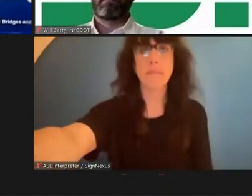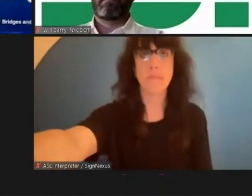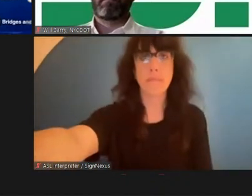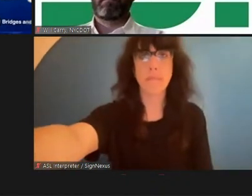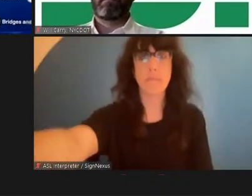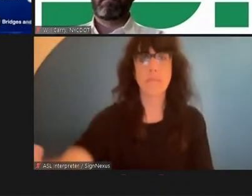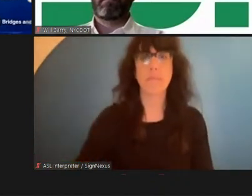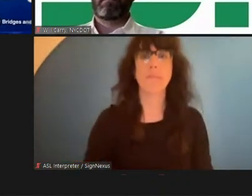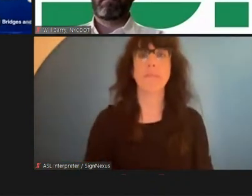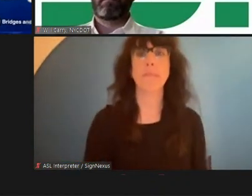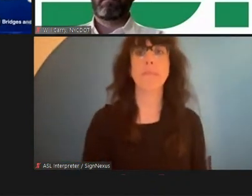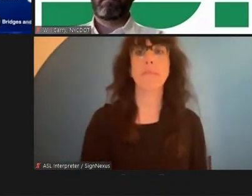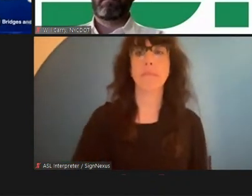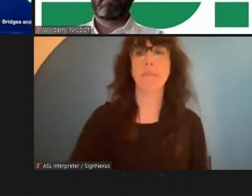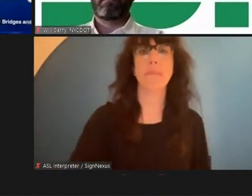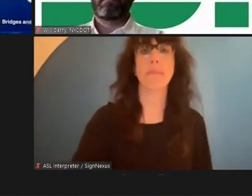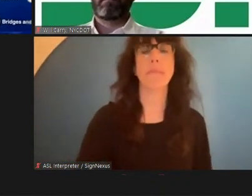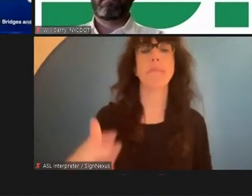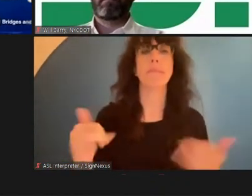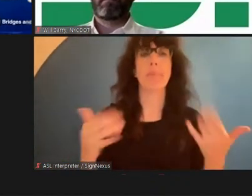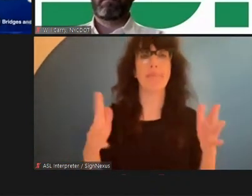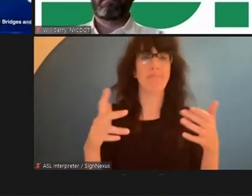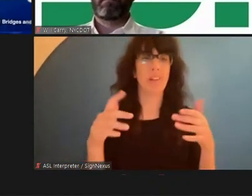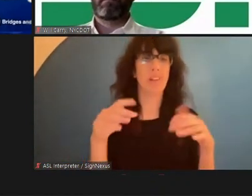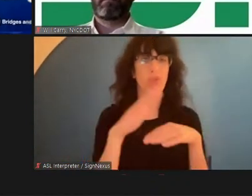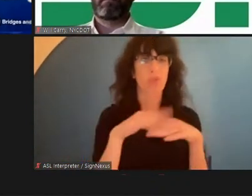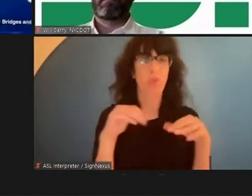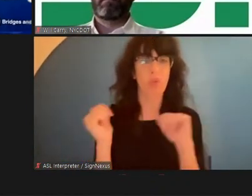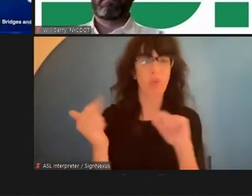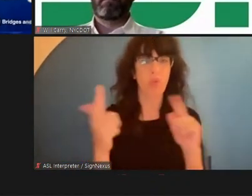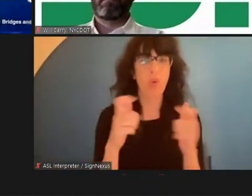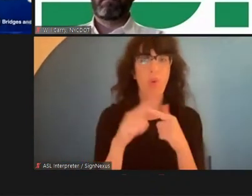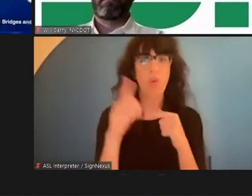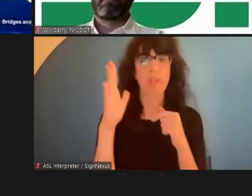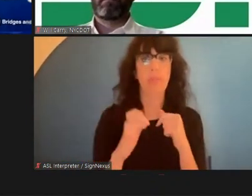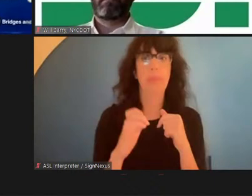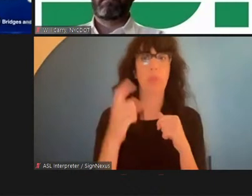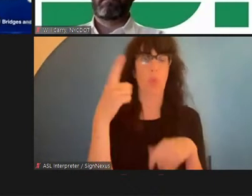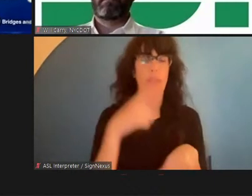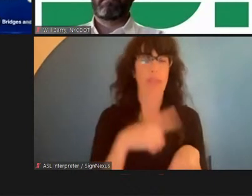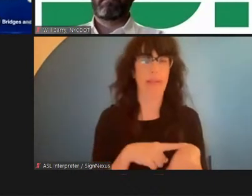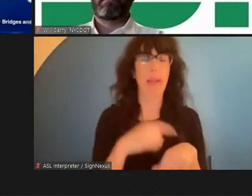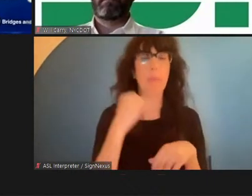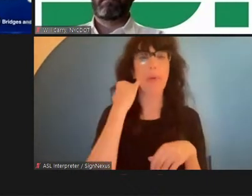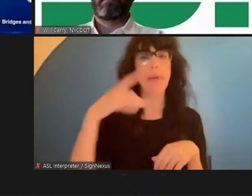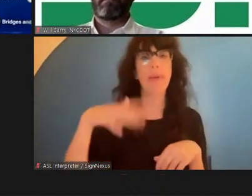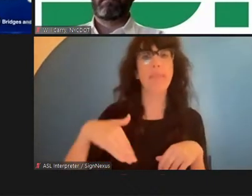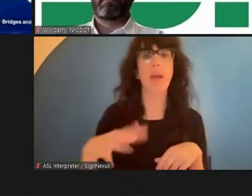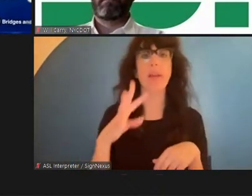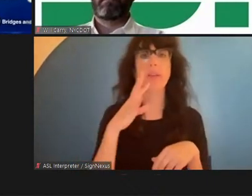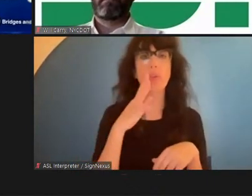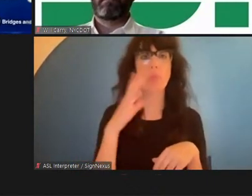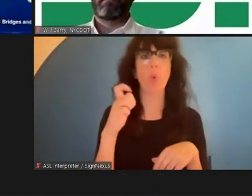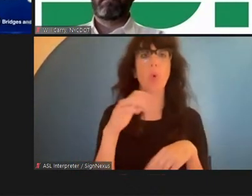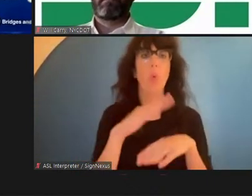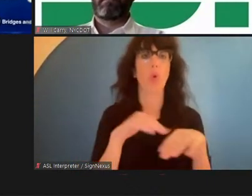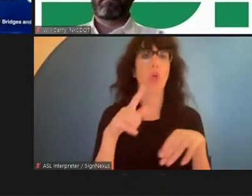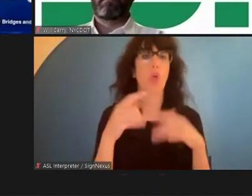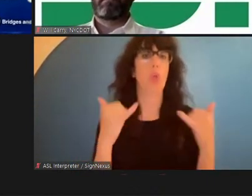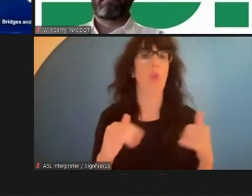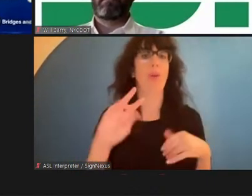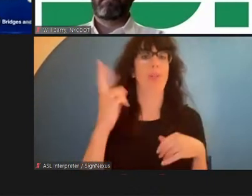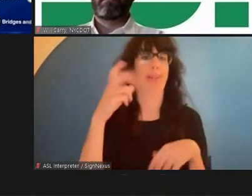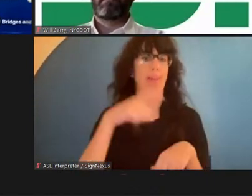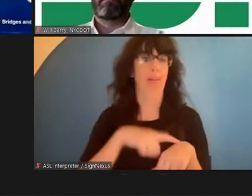we have now called all the speakers once and will call those who haven't spoken yet a second time